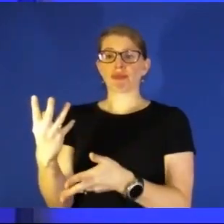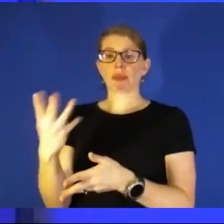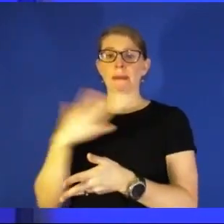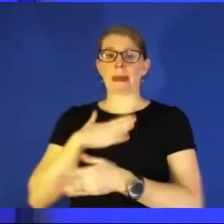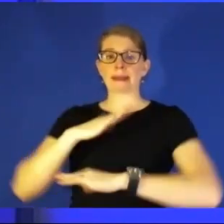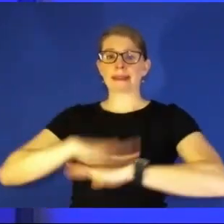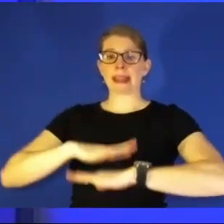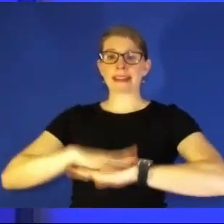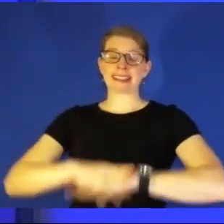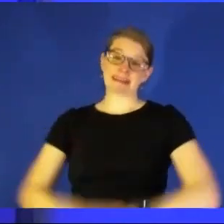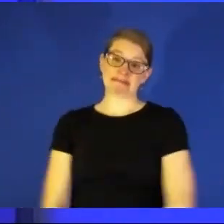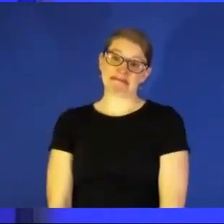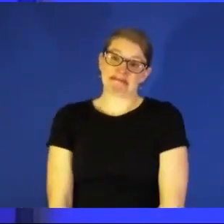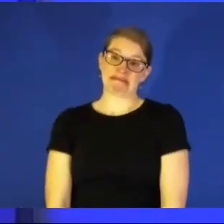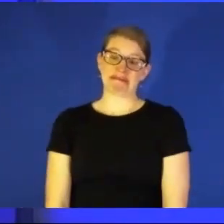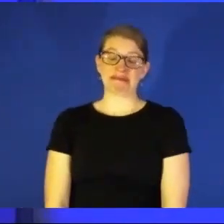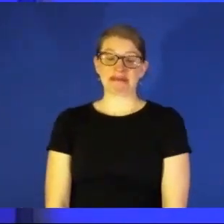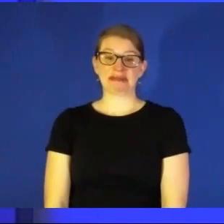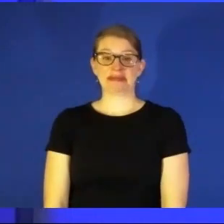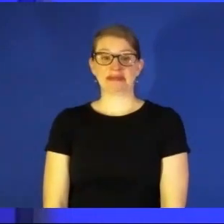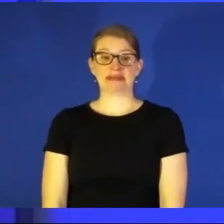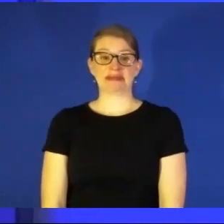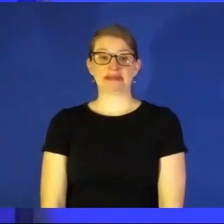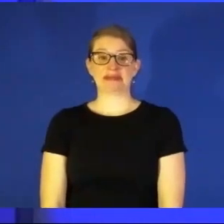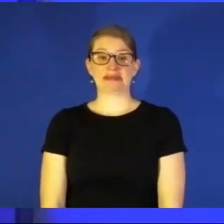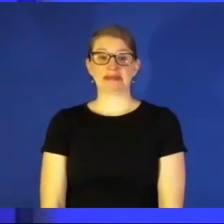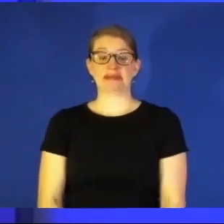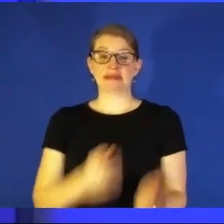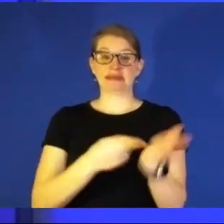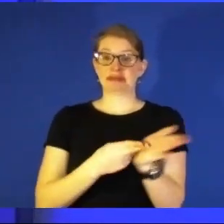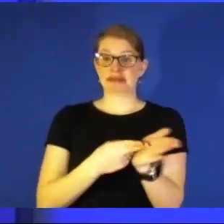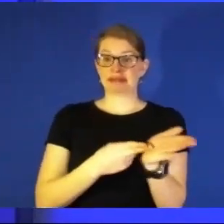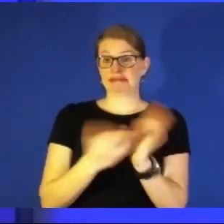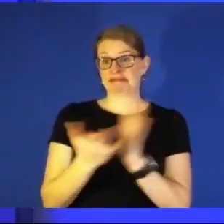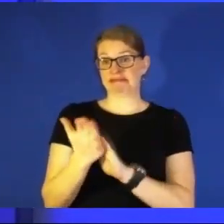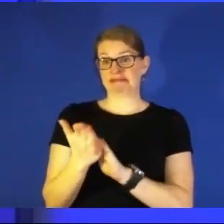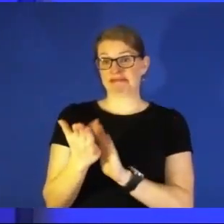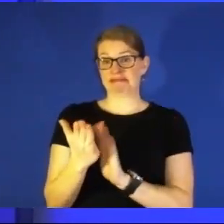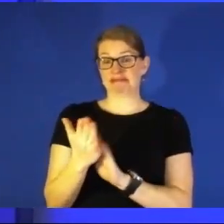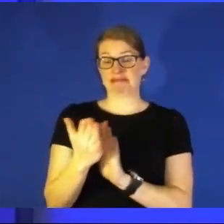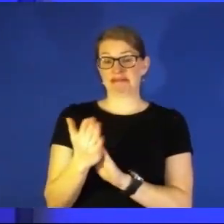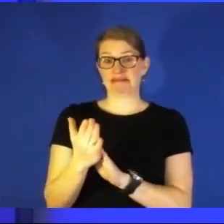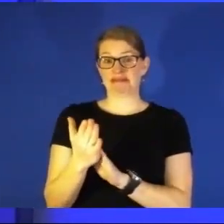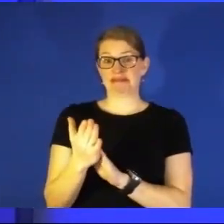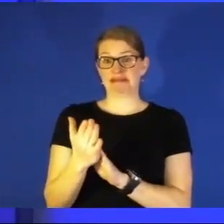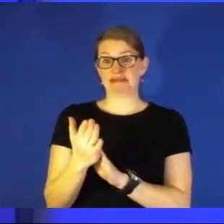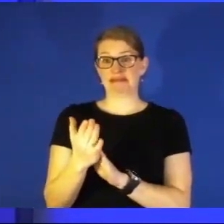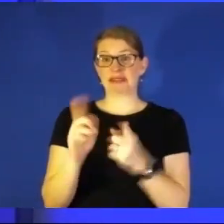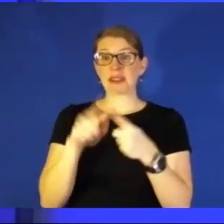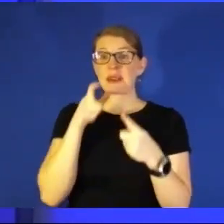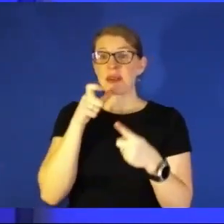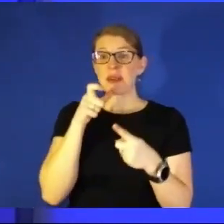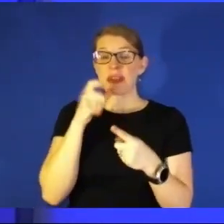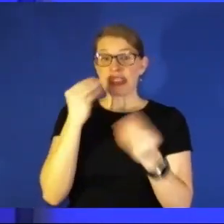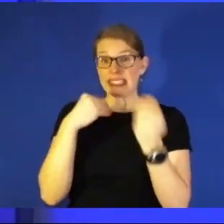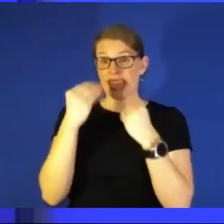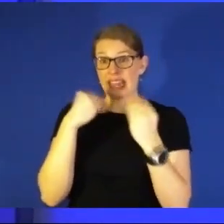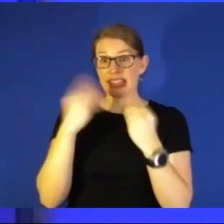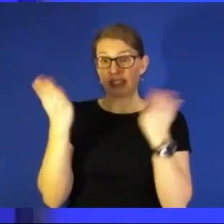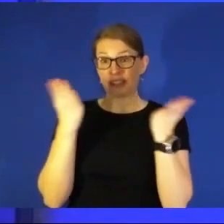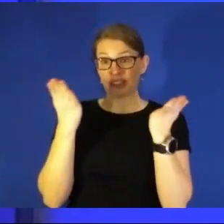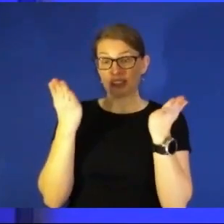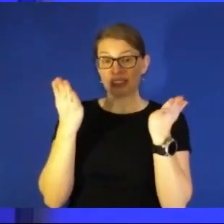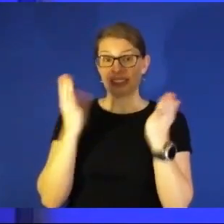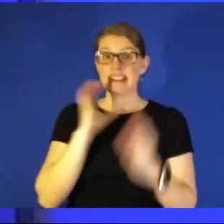And honestly, I would like to give kudos to our dining services and cafeteria